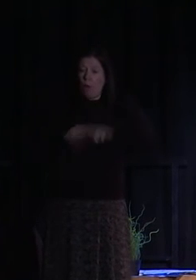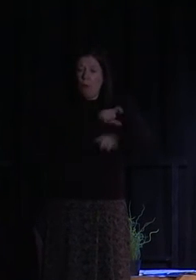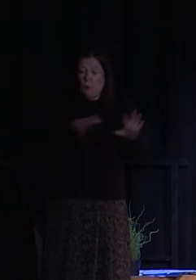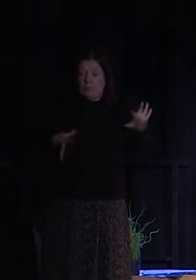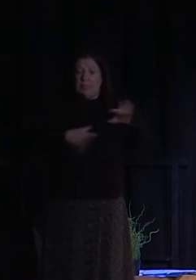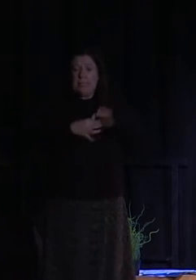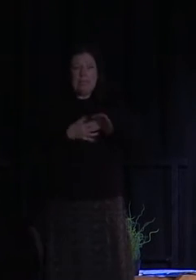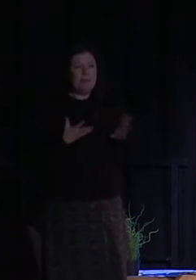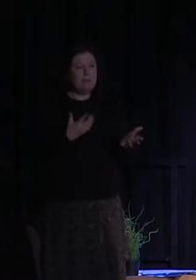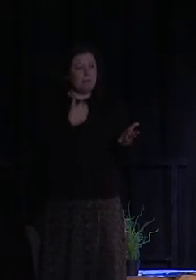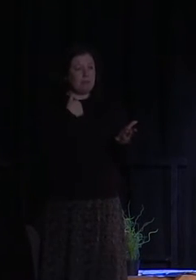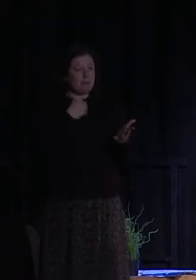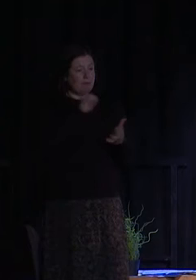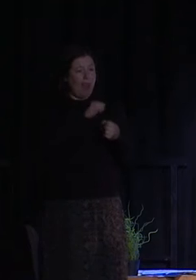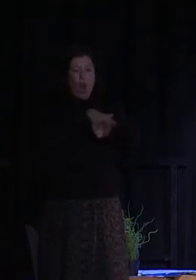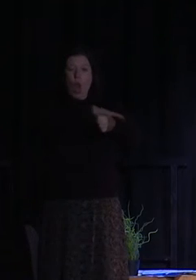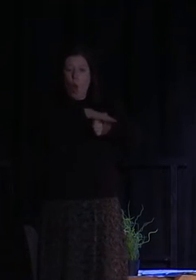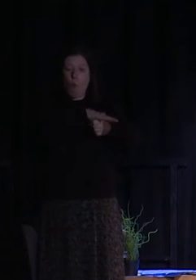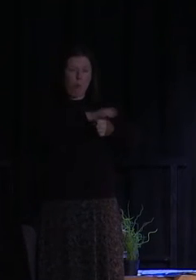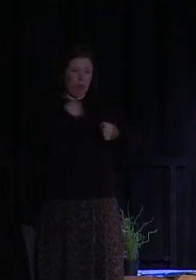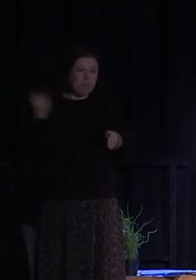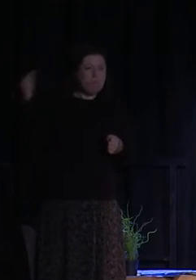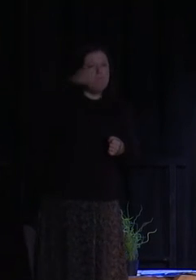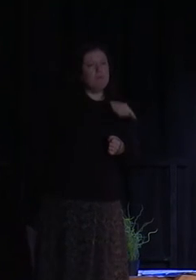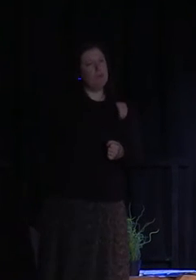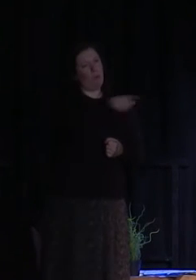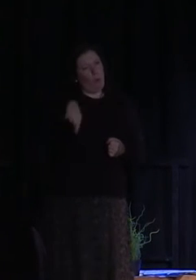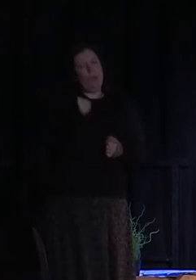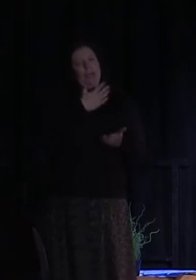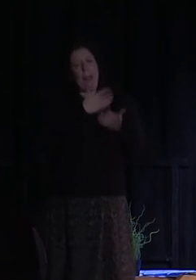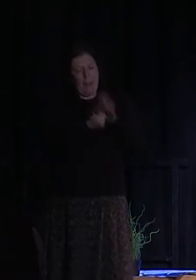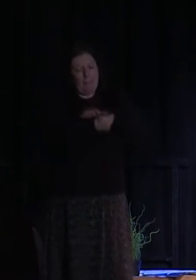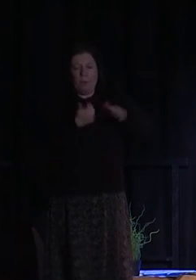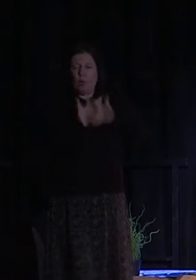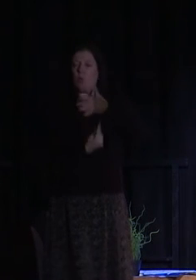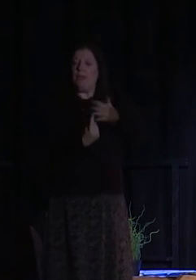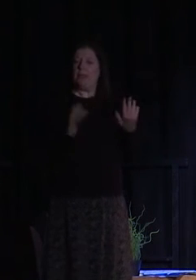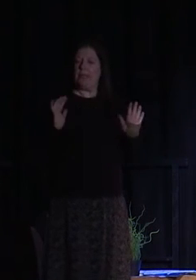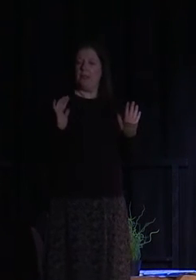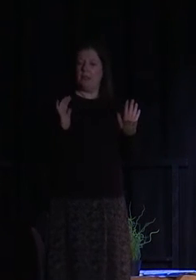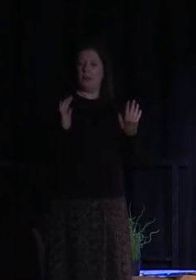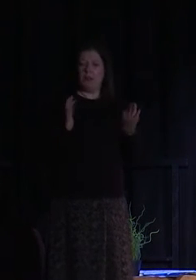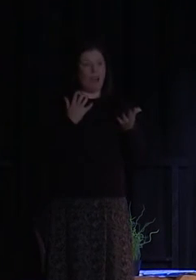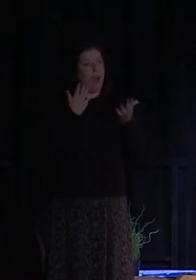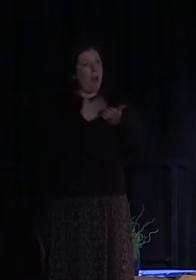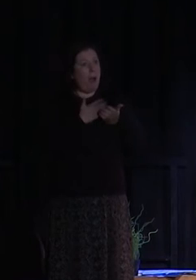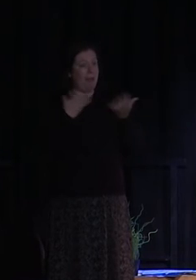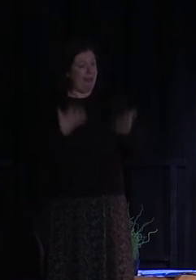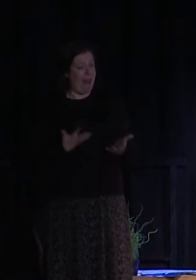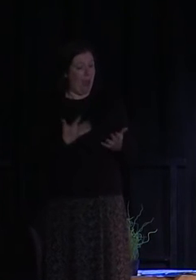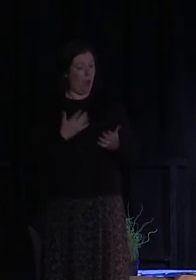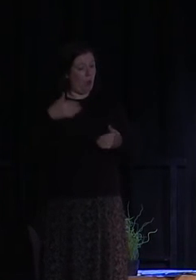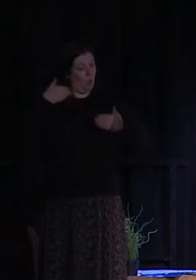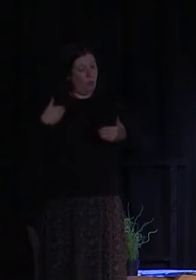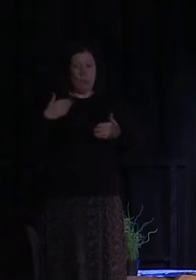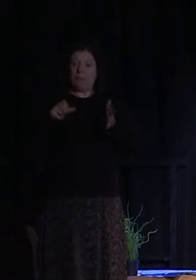the locality, that we do something quite unique, and it's really, really wonderful. And God, we live in difficult times, and this is the time